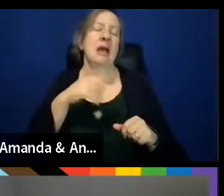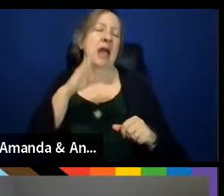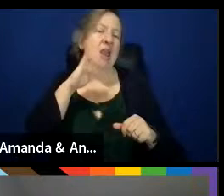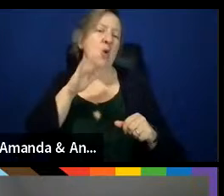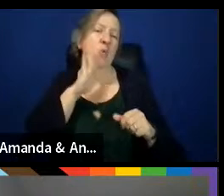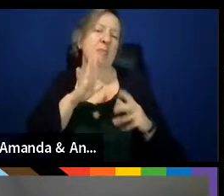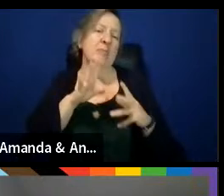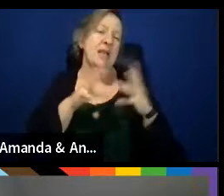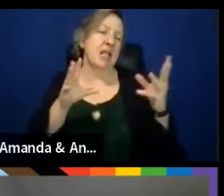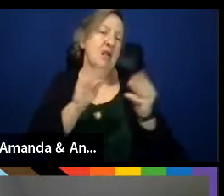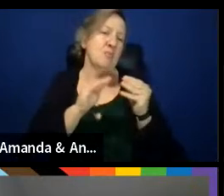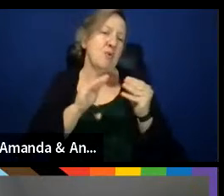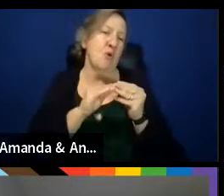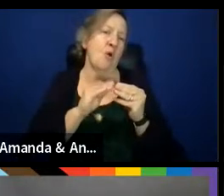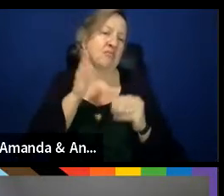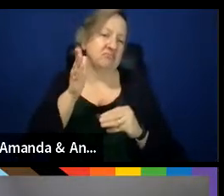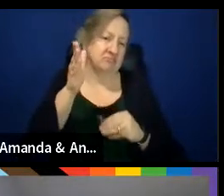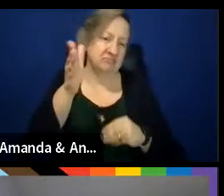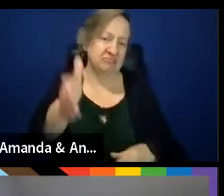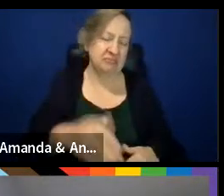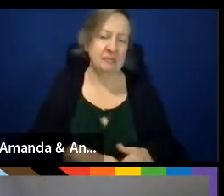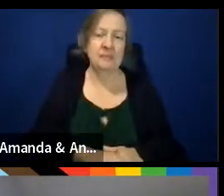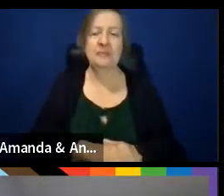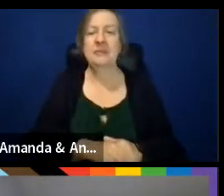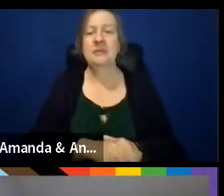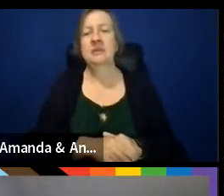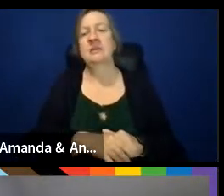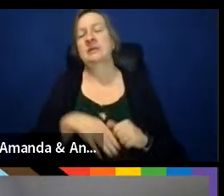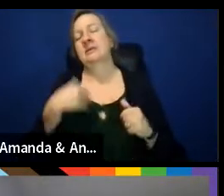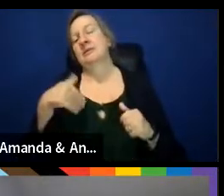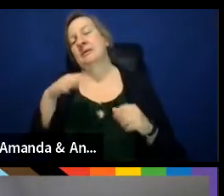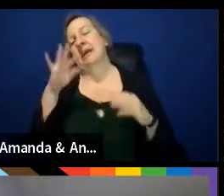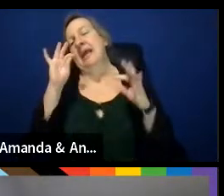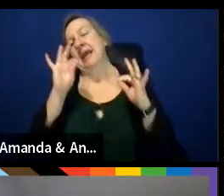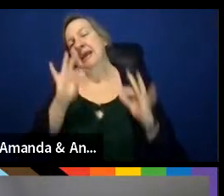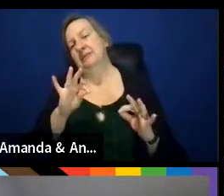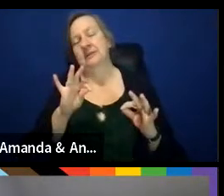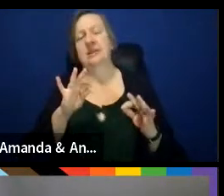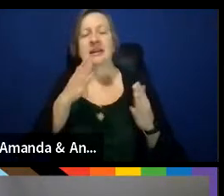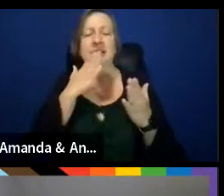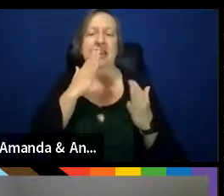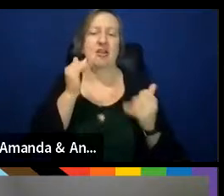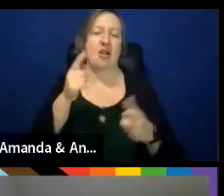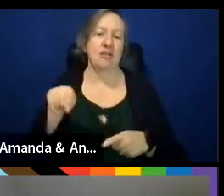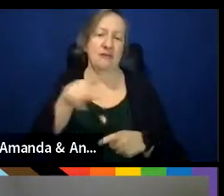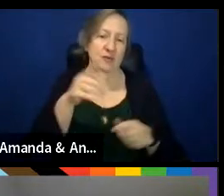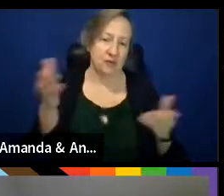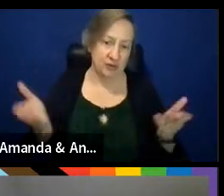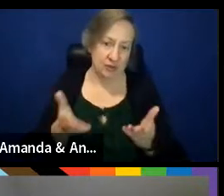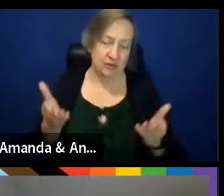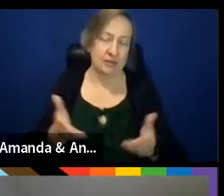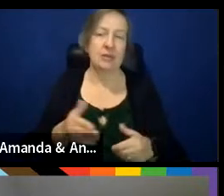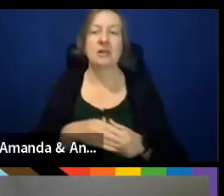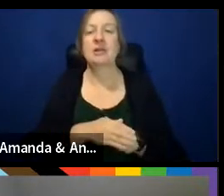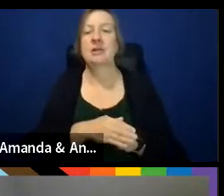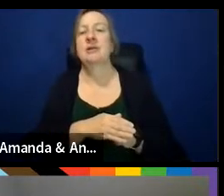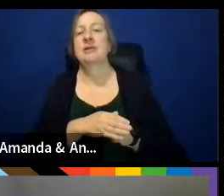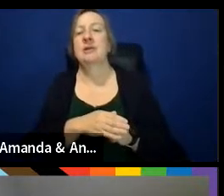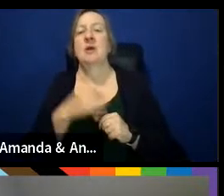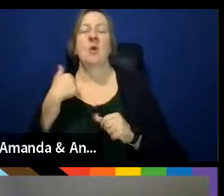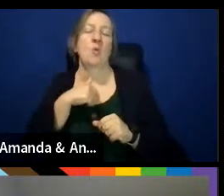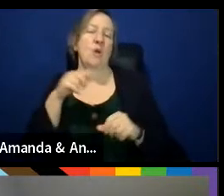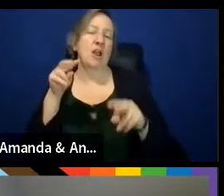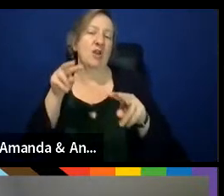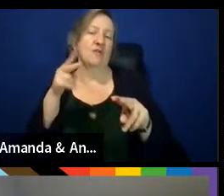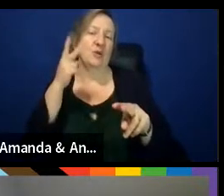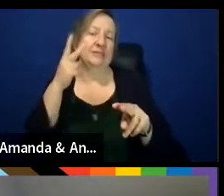lot more to come, but very excellent. And thank you all for being here. And we look forward to seeing you at the